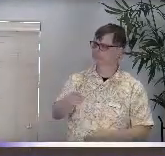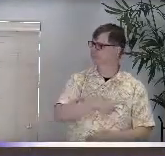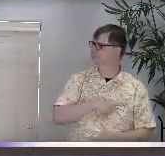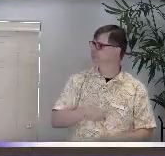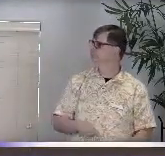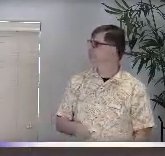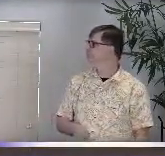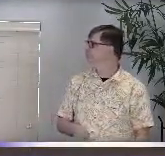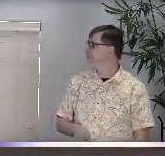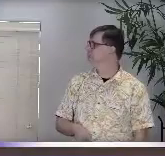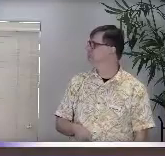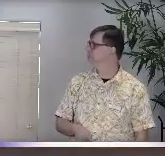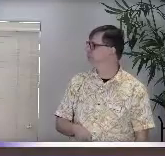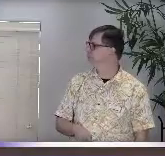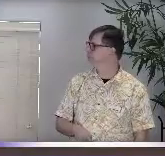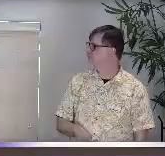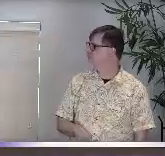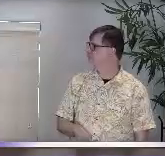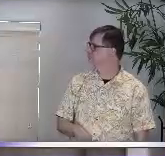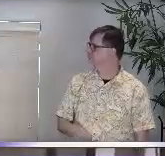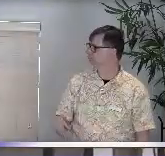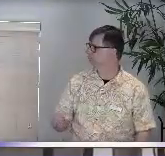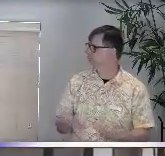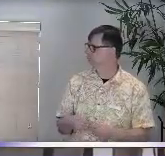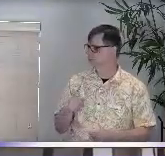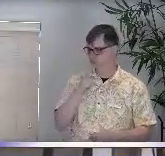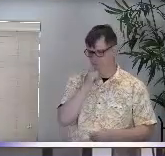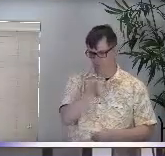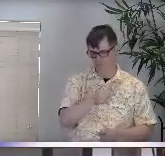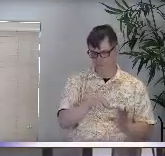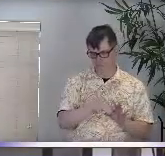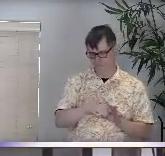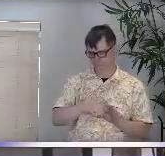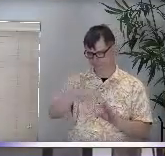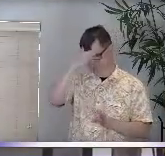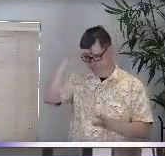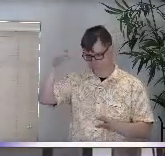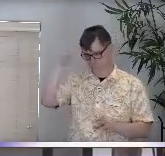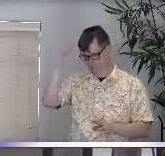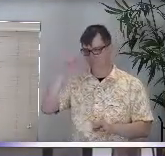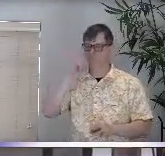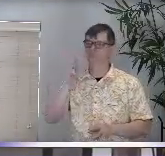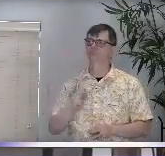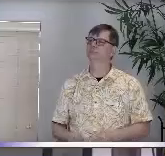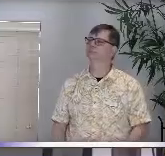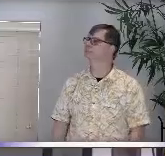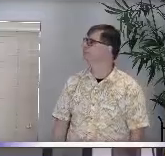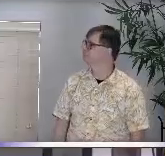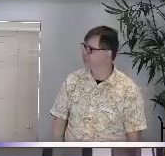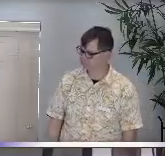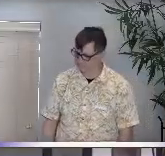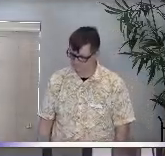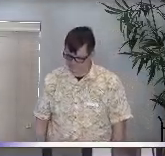wanted to understand the inner critic. And she did some research, and this was written by Teddy Roosevelt. So I'll close with